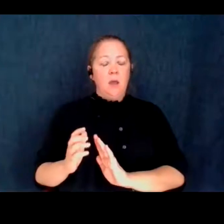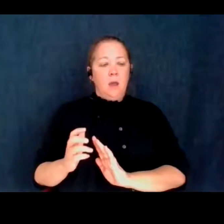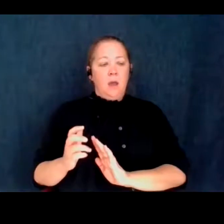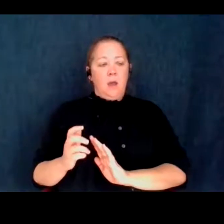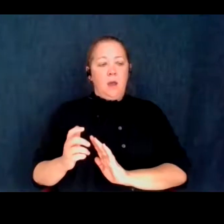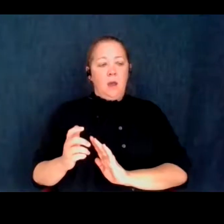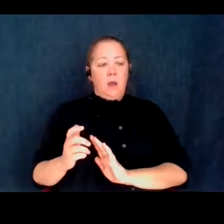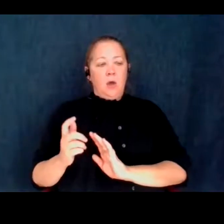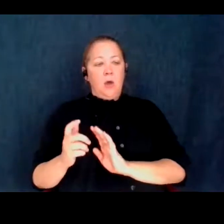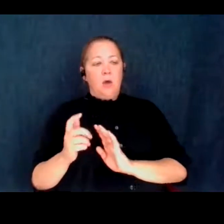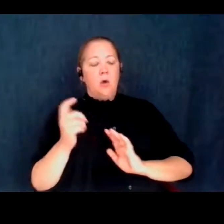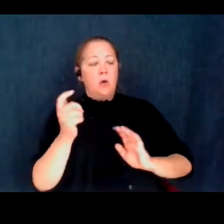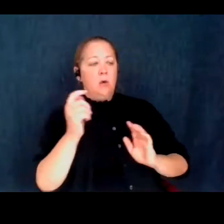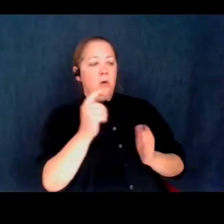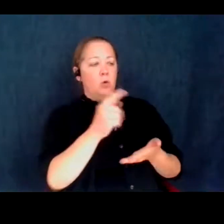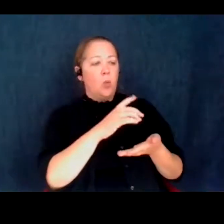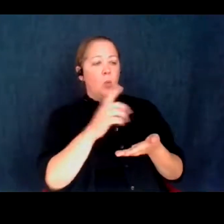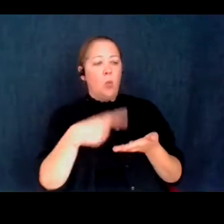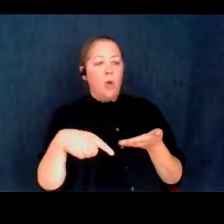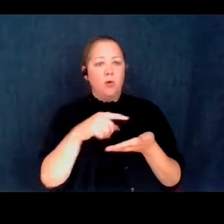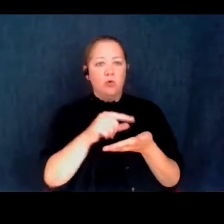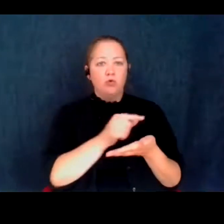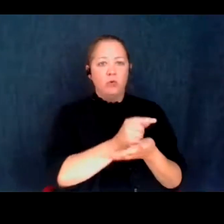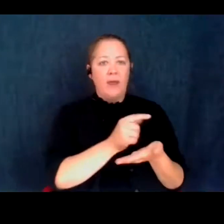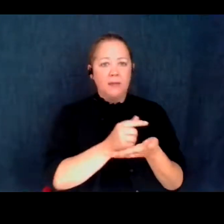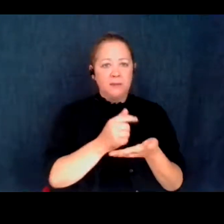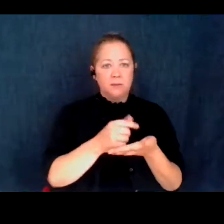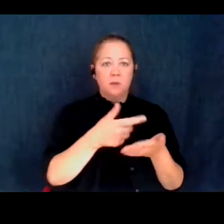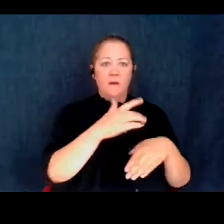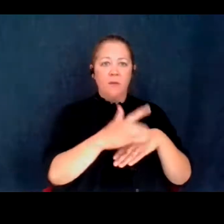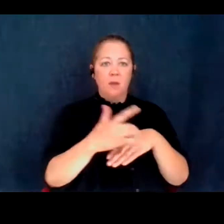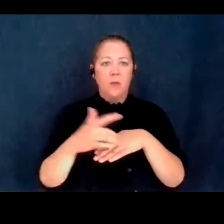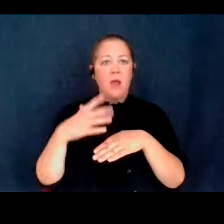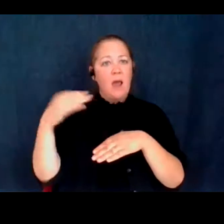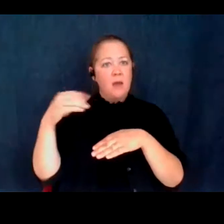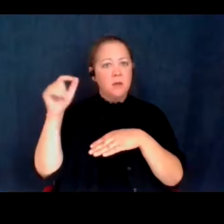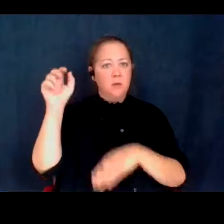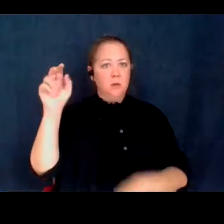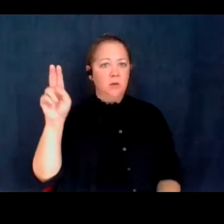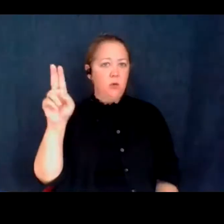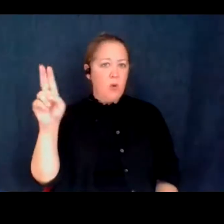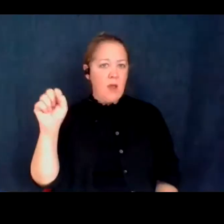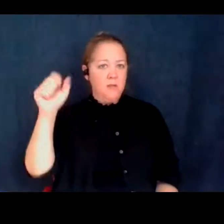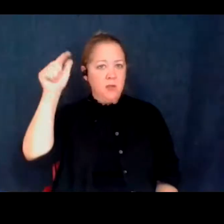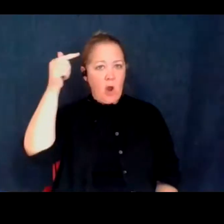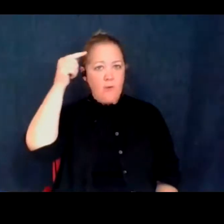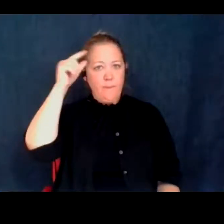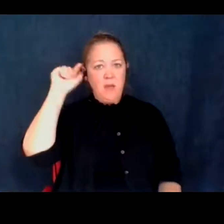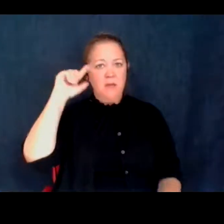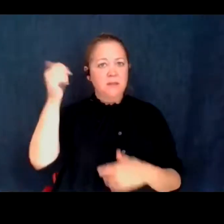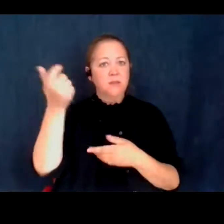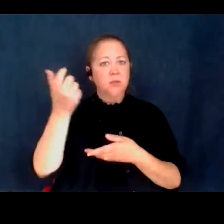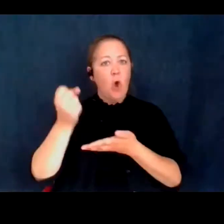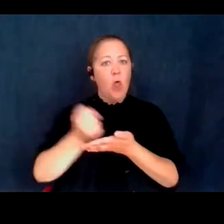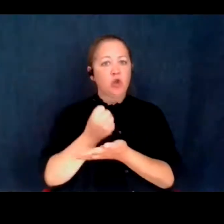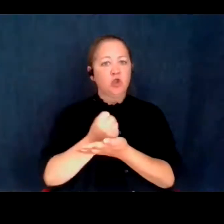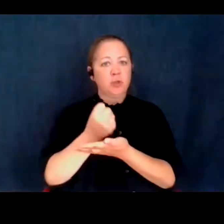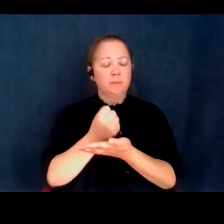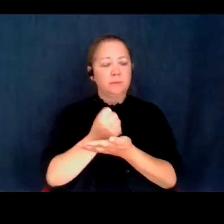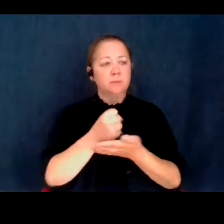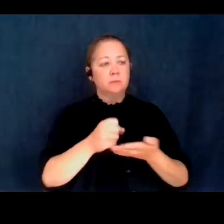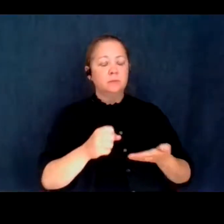the program and of the US government, and of a US government scholarship. And there's usually a community service component for that. So we have that